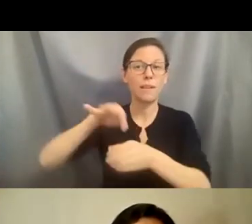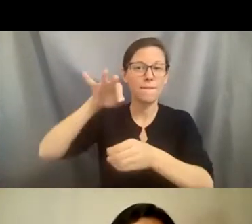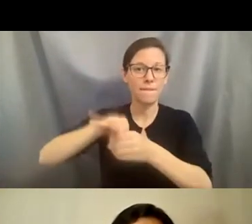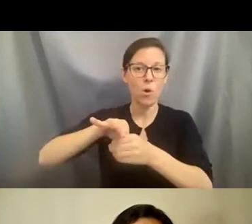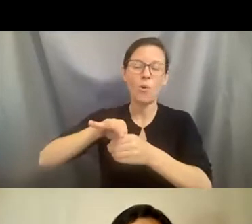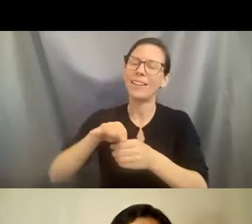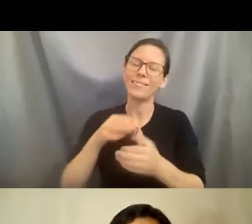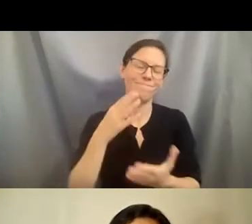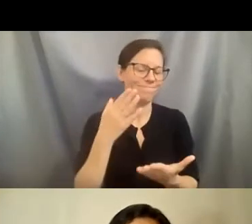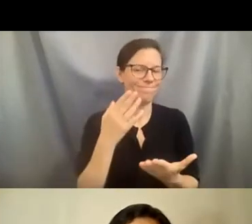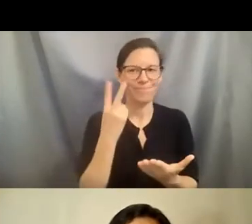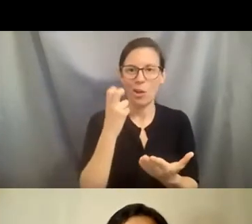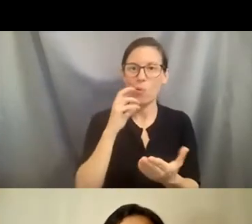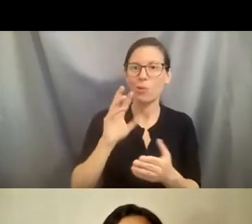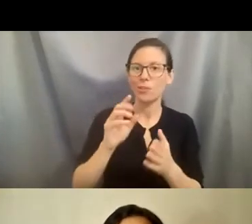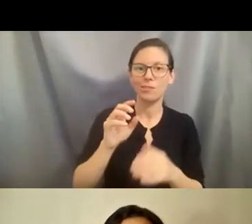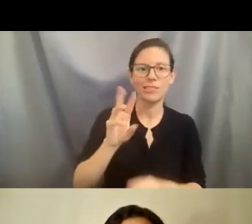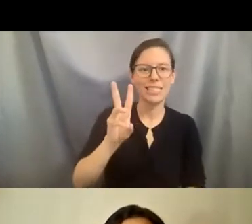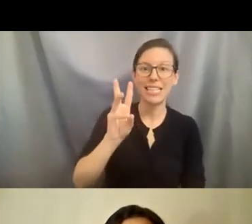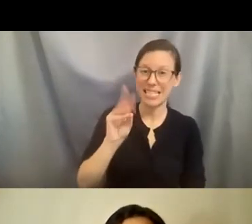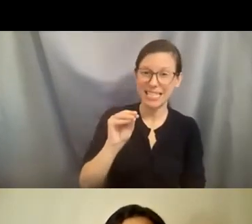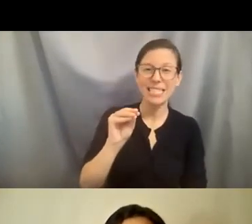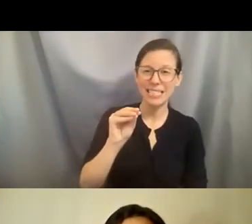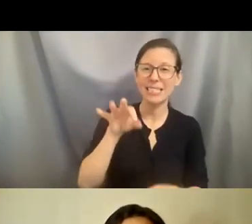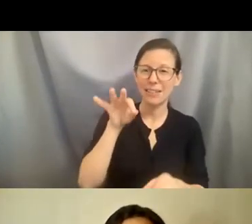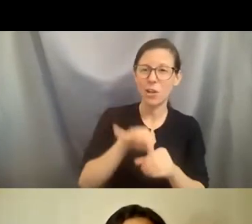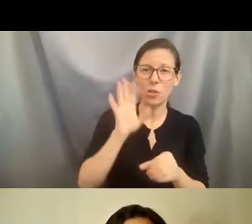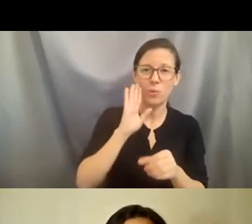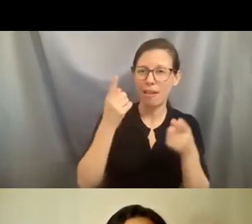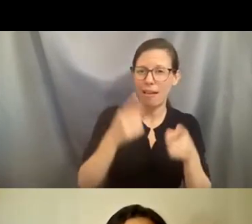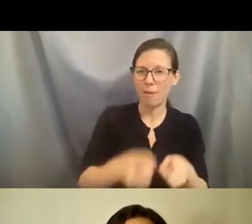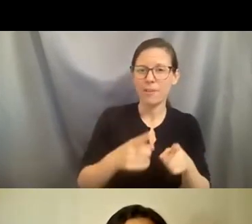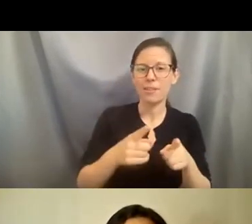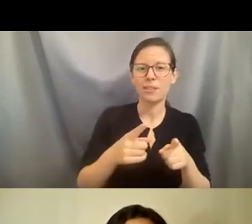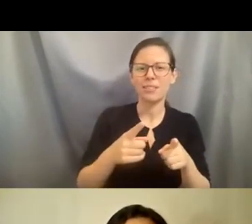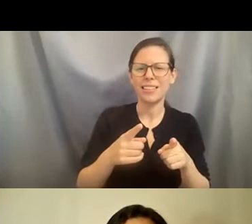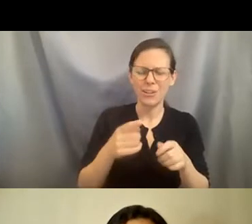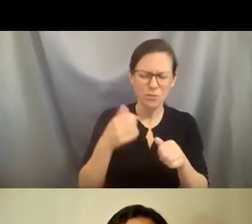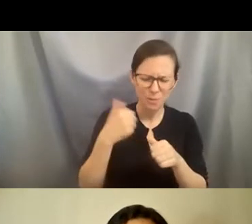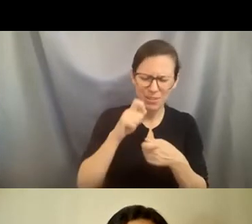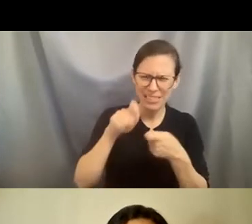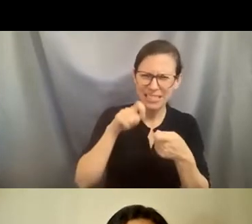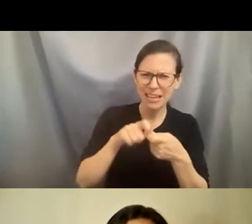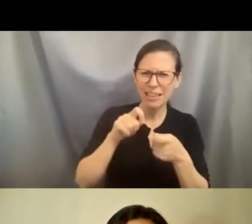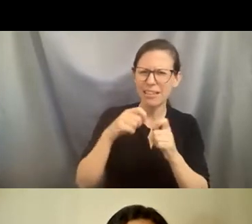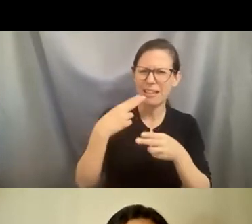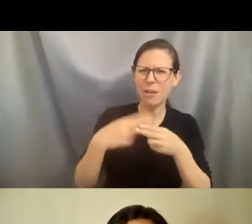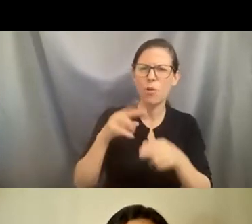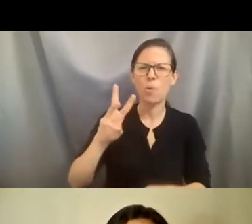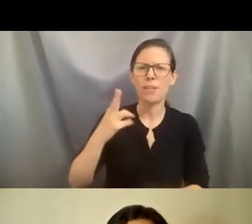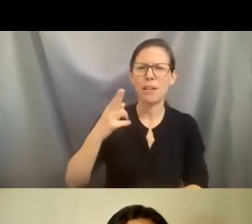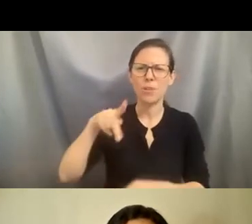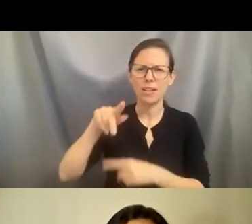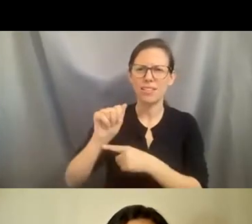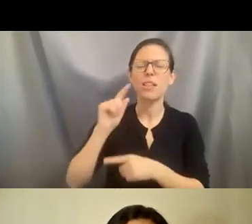on, I forgot the name of the act, but it was a health care, I think it was the Women's Health Protection Act. So he probably